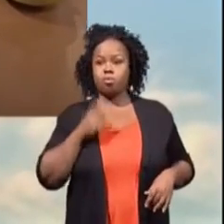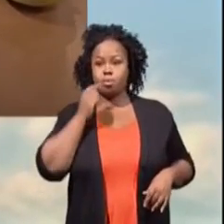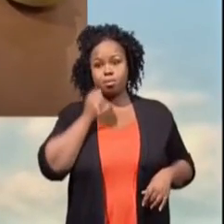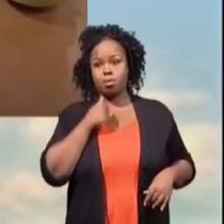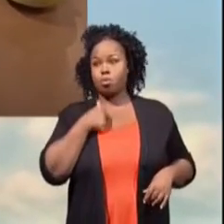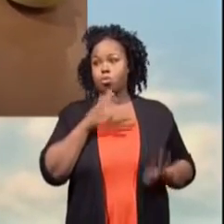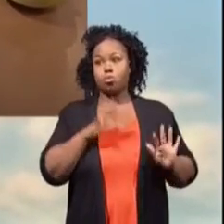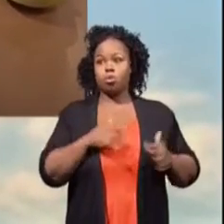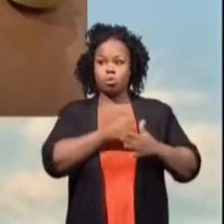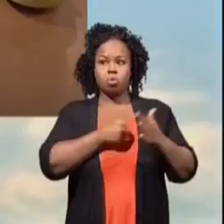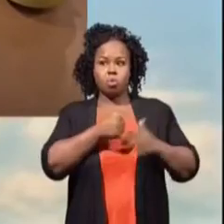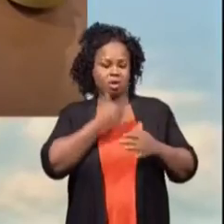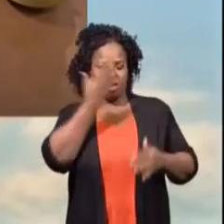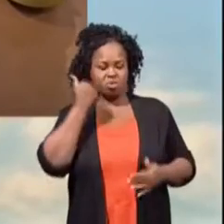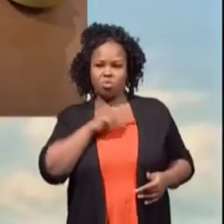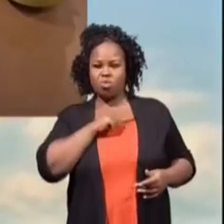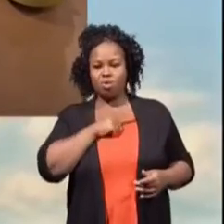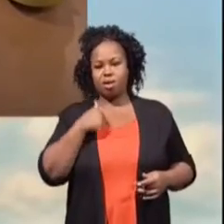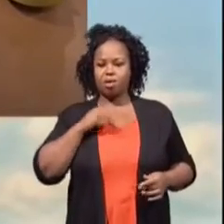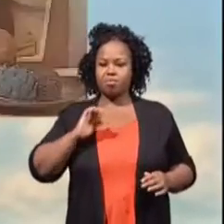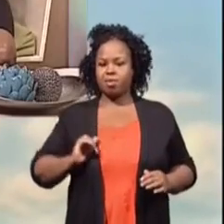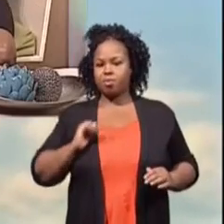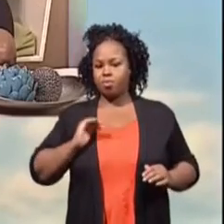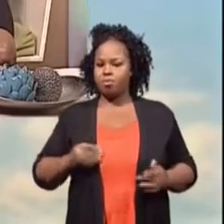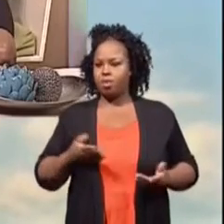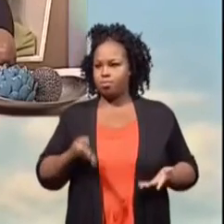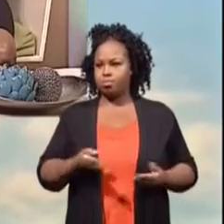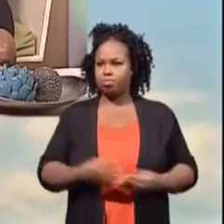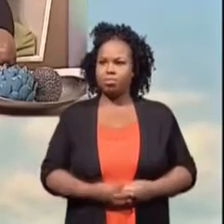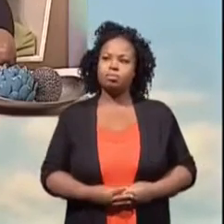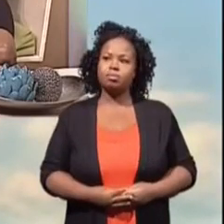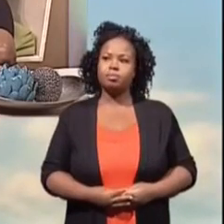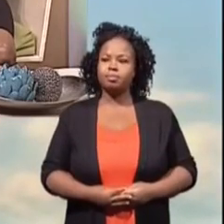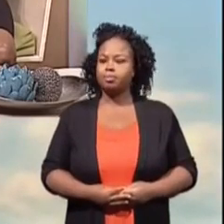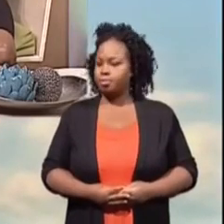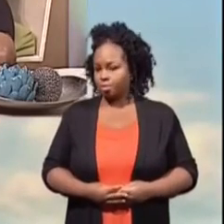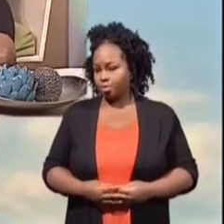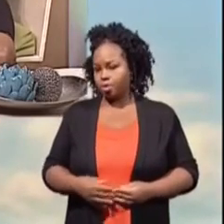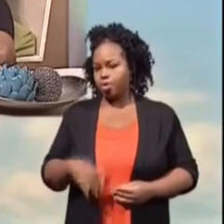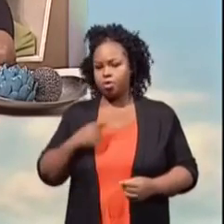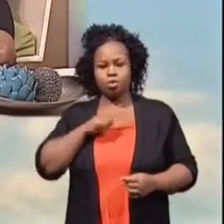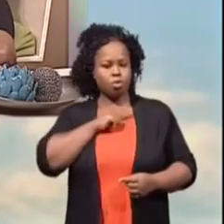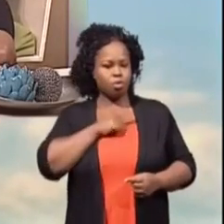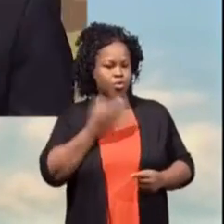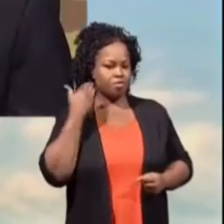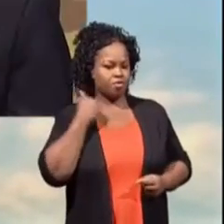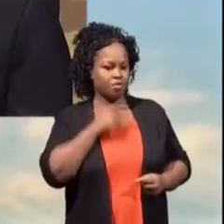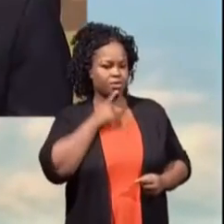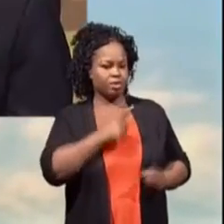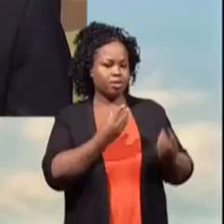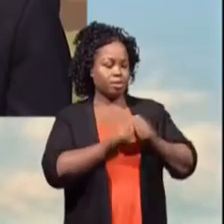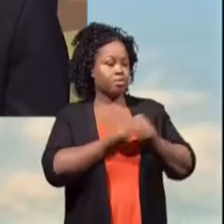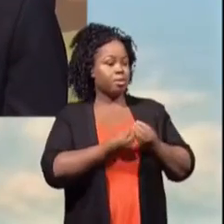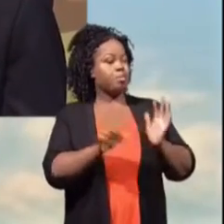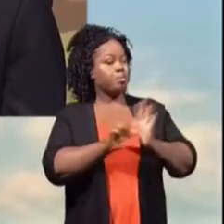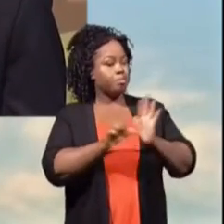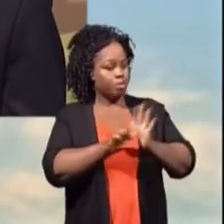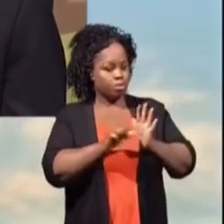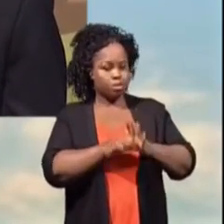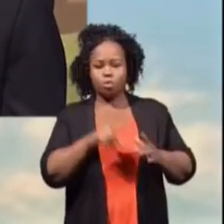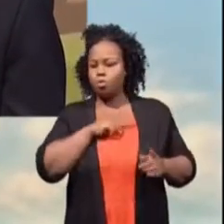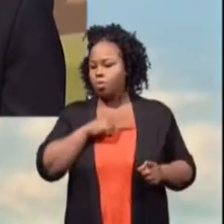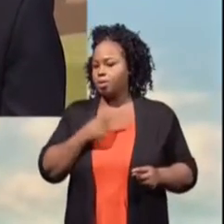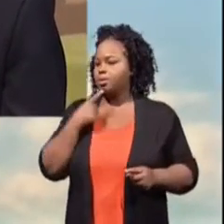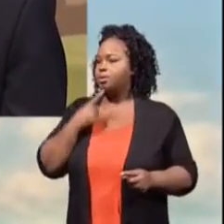umuntu ubaba endlini busy yapheka ngazi uphekelani because yimi uba umama sendlini wabona that is one ubuyile something profound